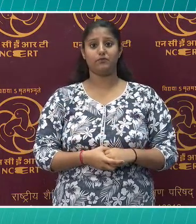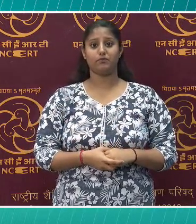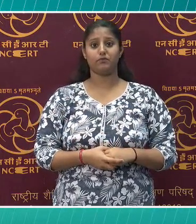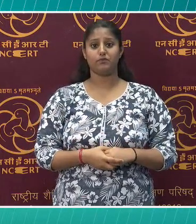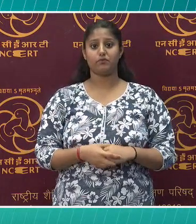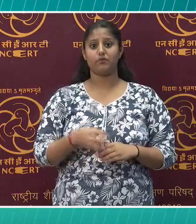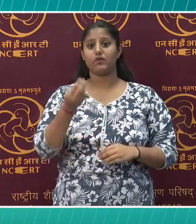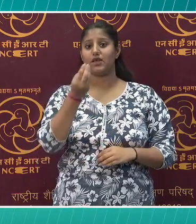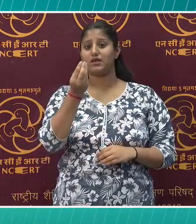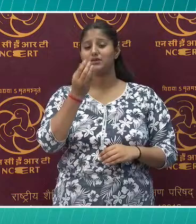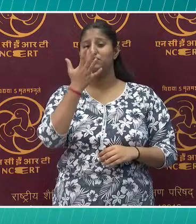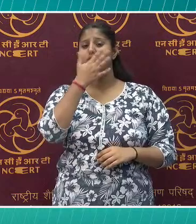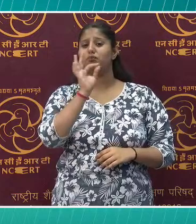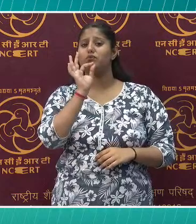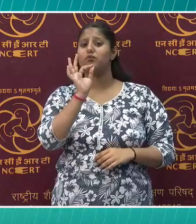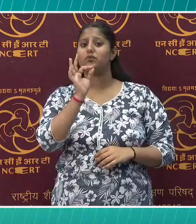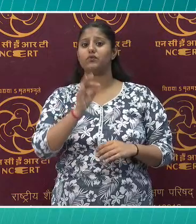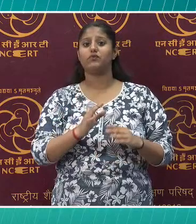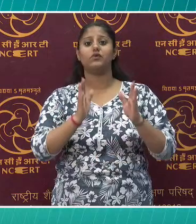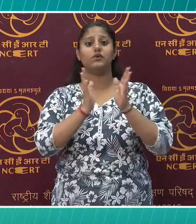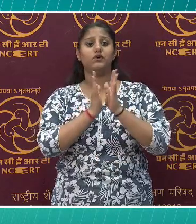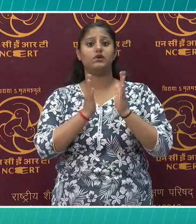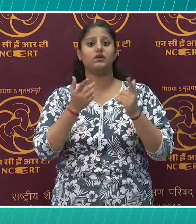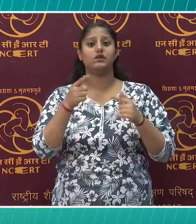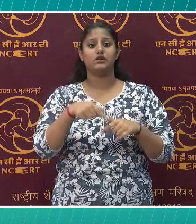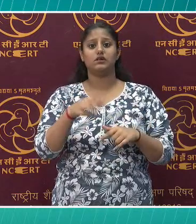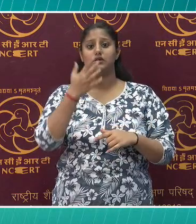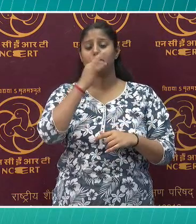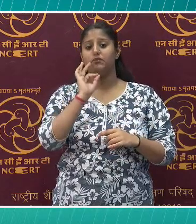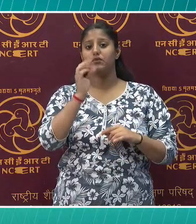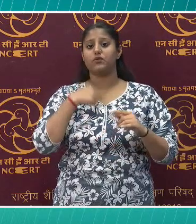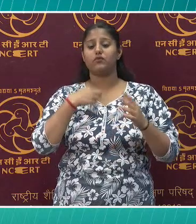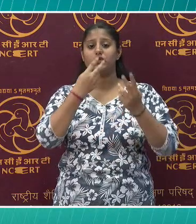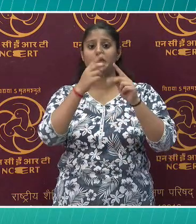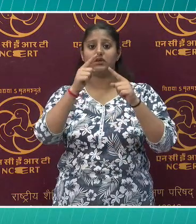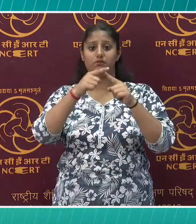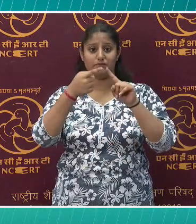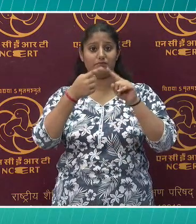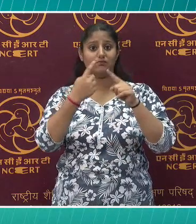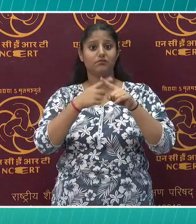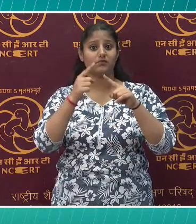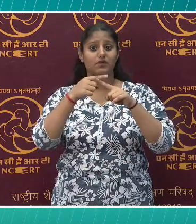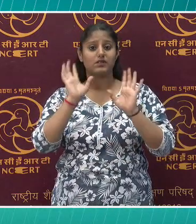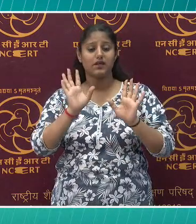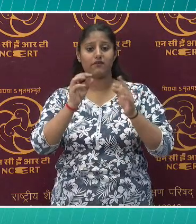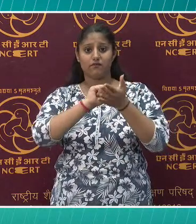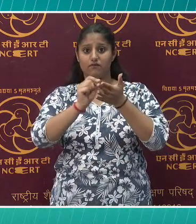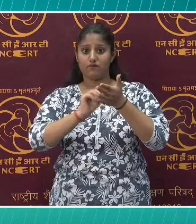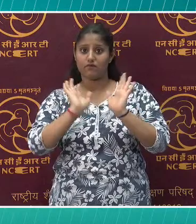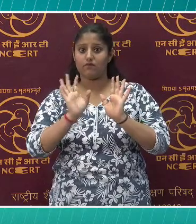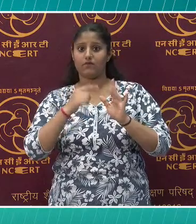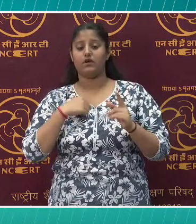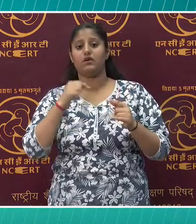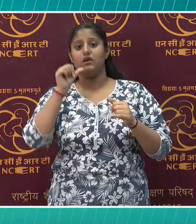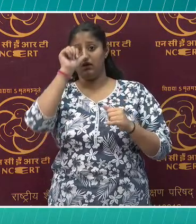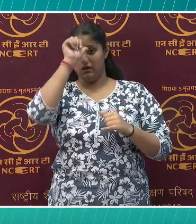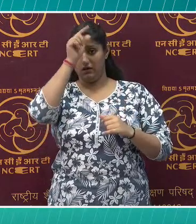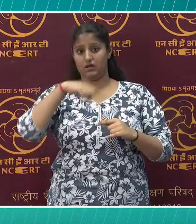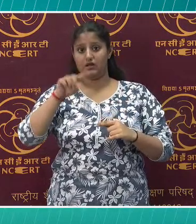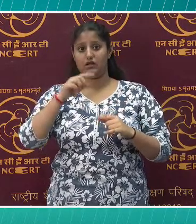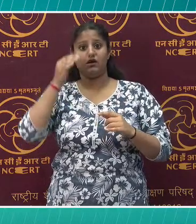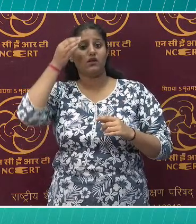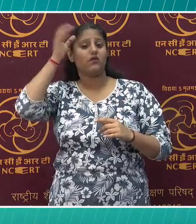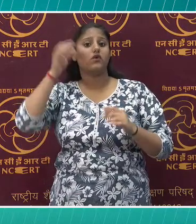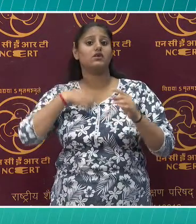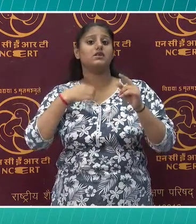there is a very beautiful our ancient texts, right, the Indian knowledge system, they are always telling us